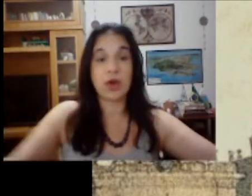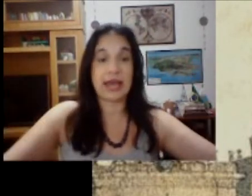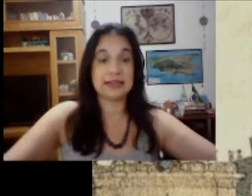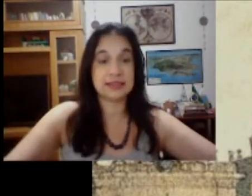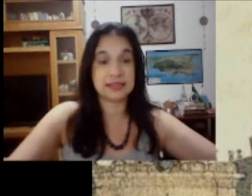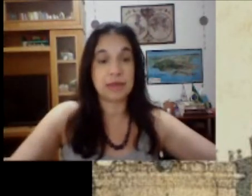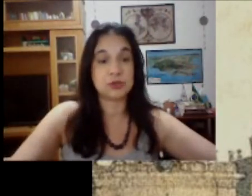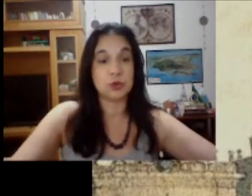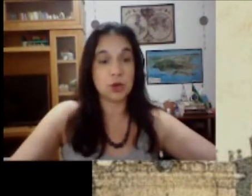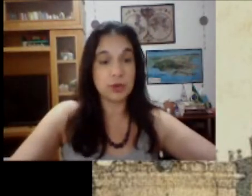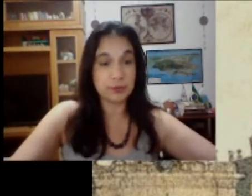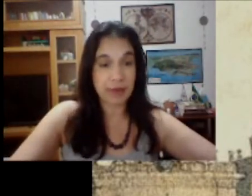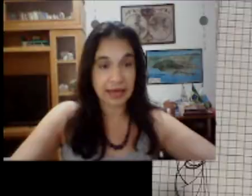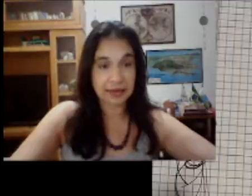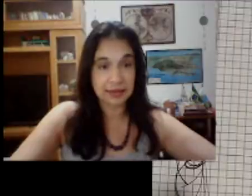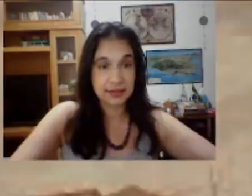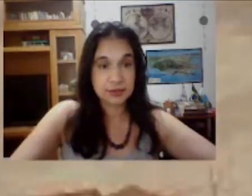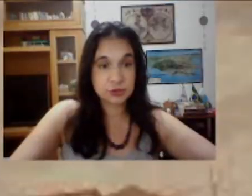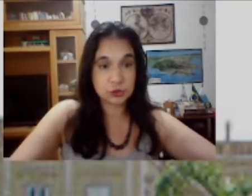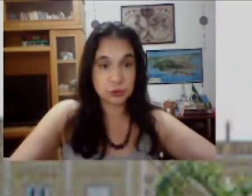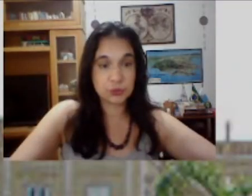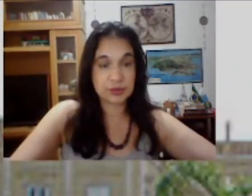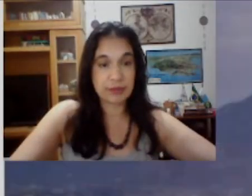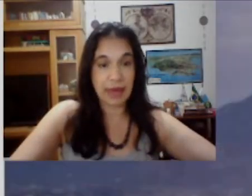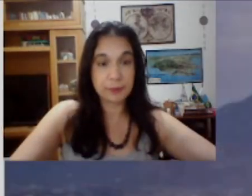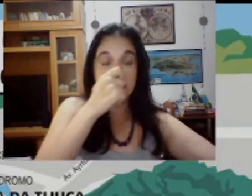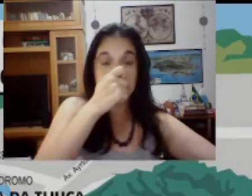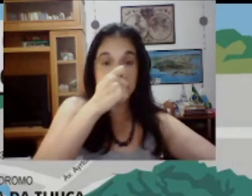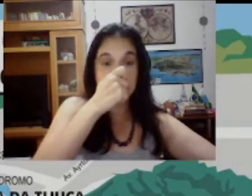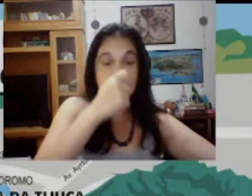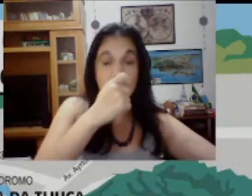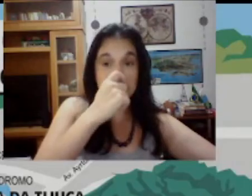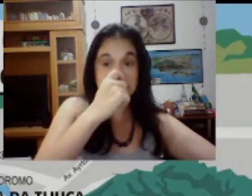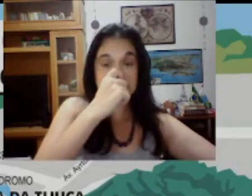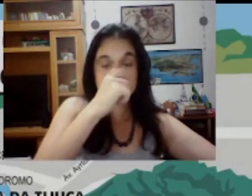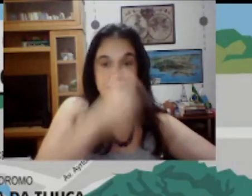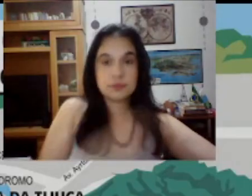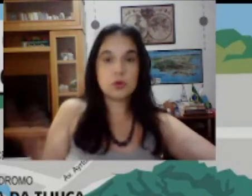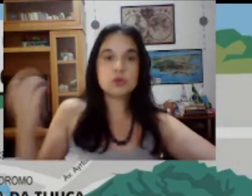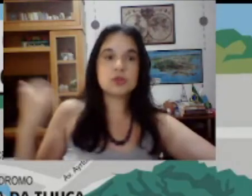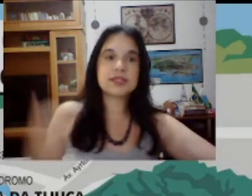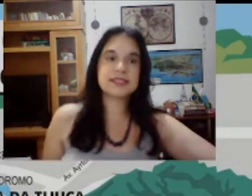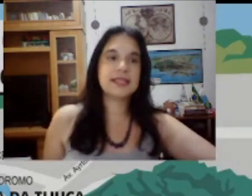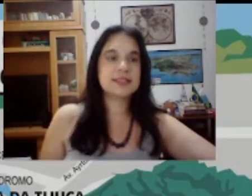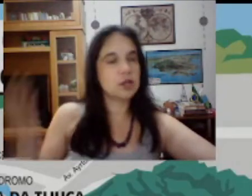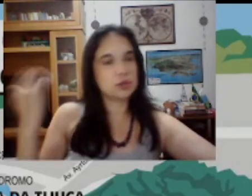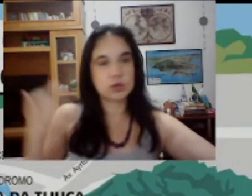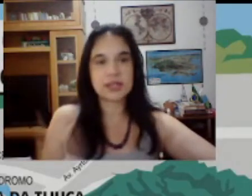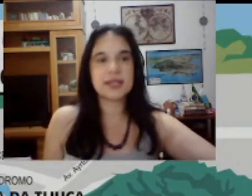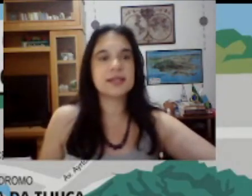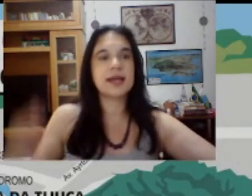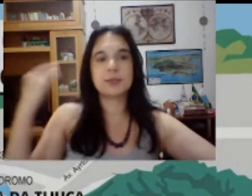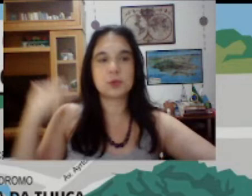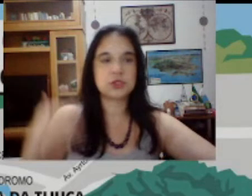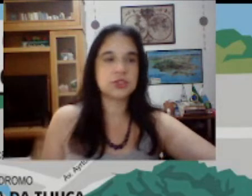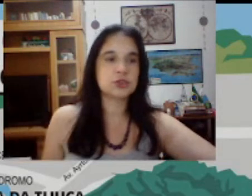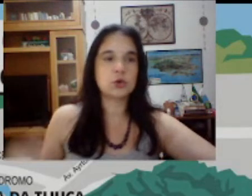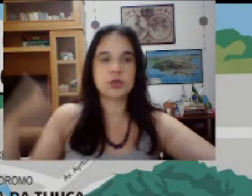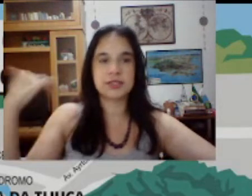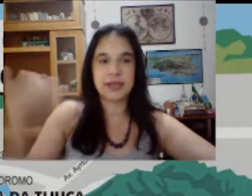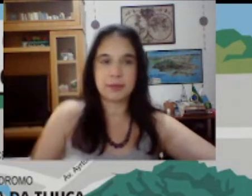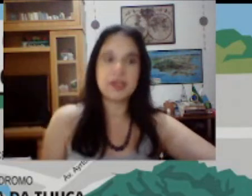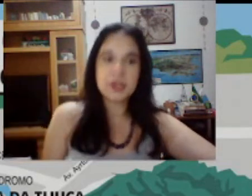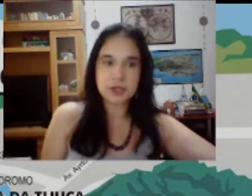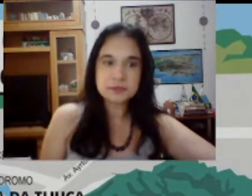go at this time? So going back to the map, before D.João VI, Carlota Joaquina, and the Portuguese